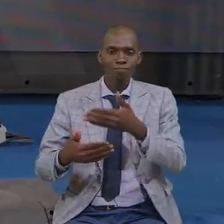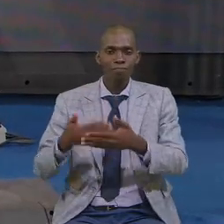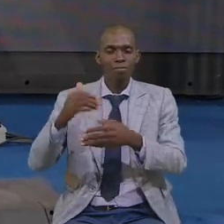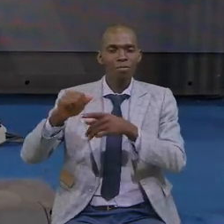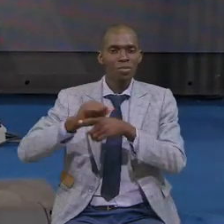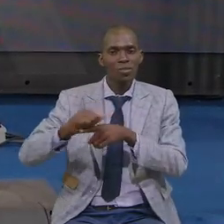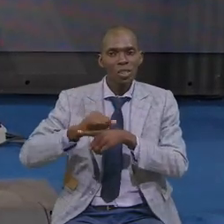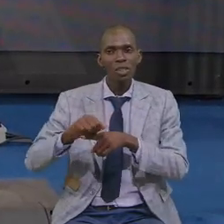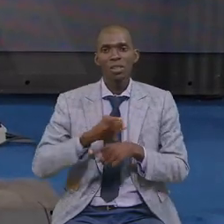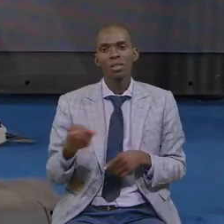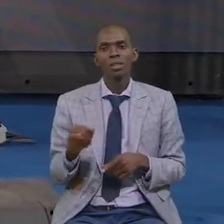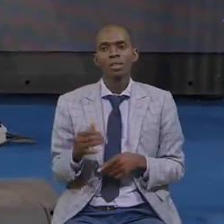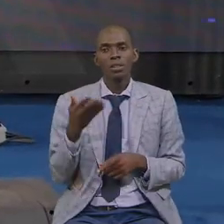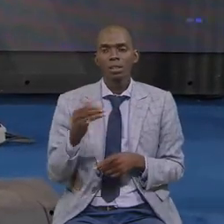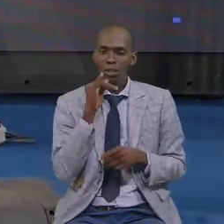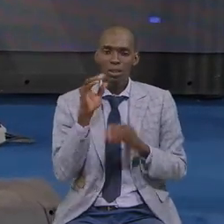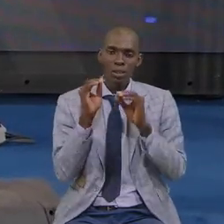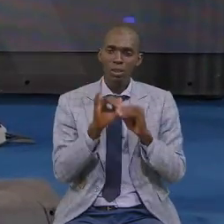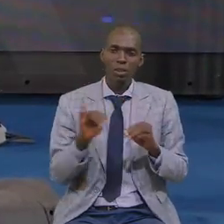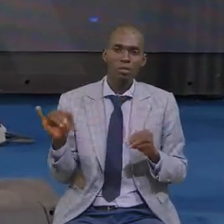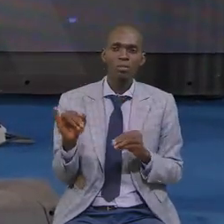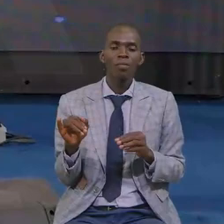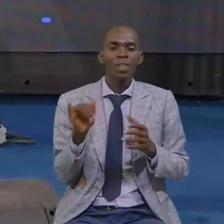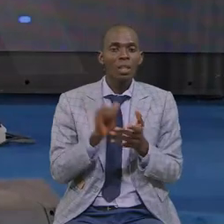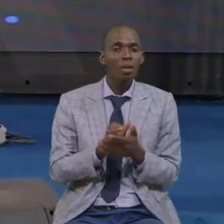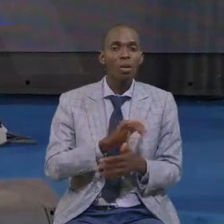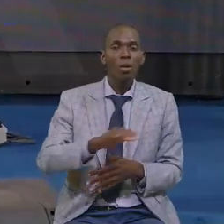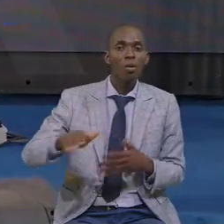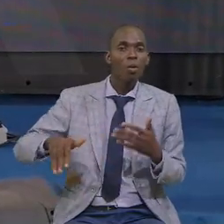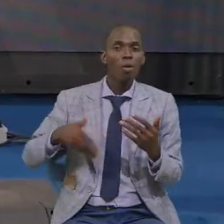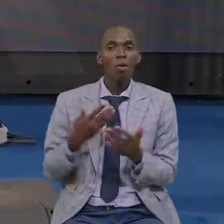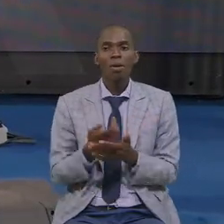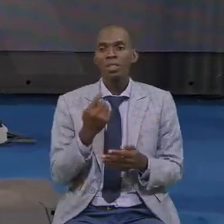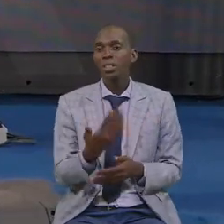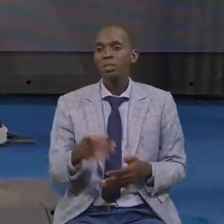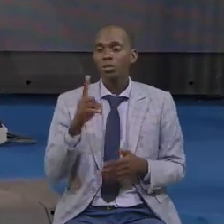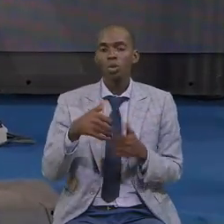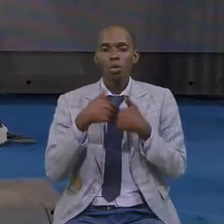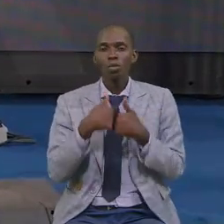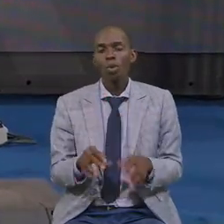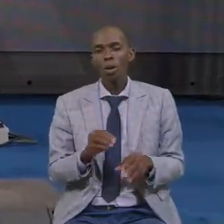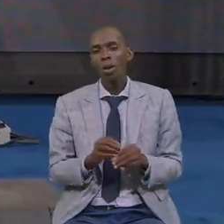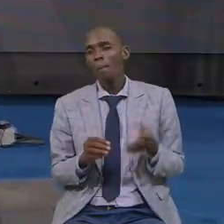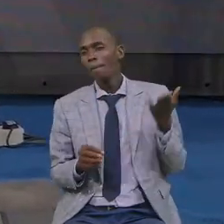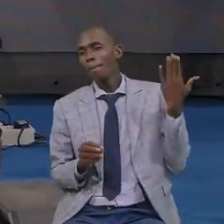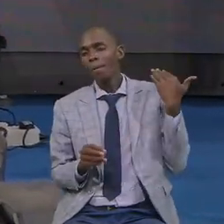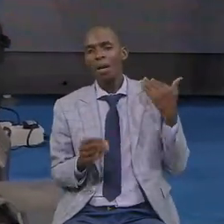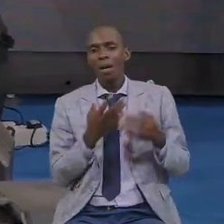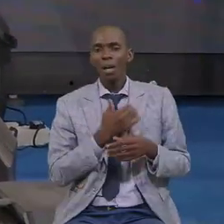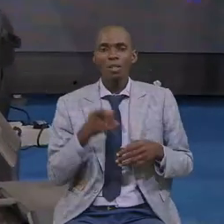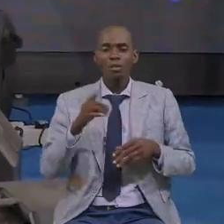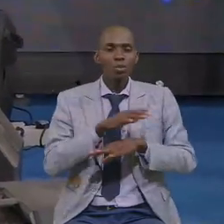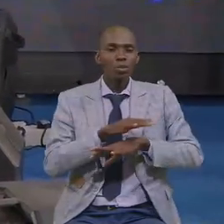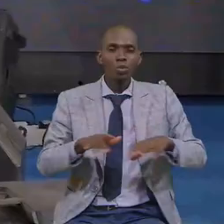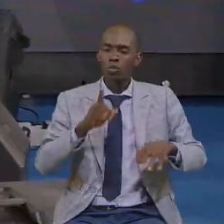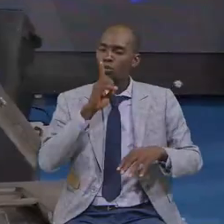is remedial instruction. That all the things you lost in the past and you didn't really have